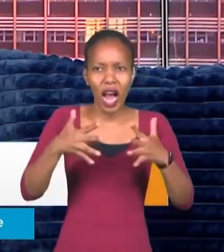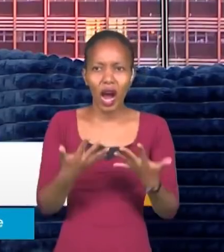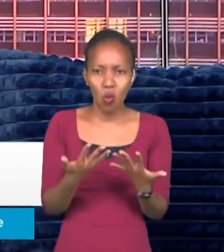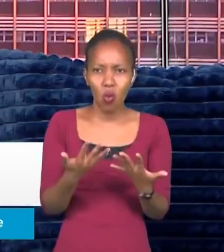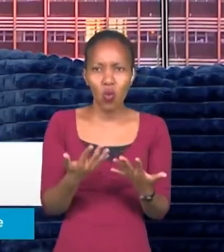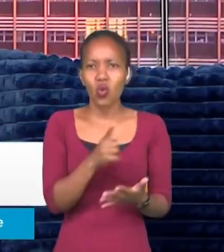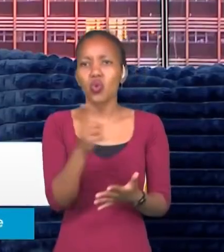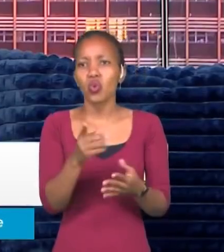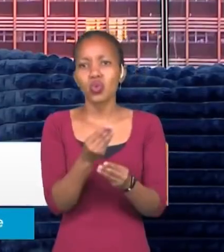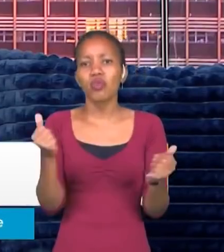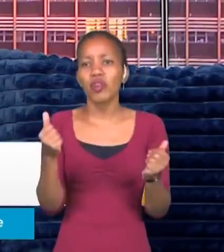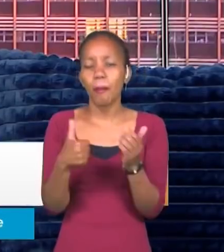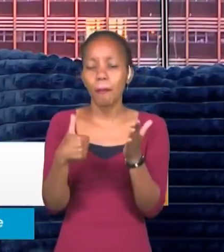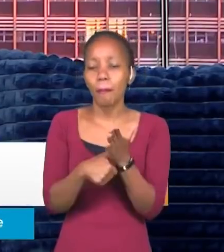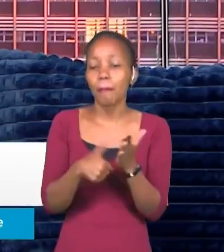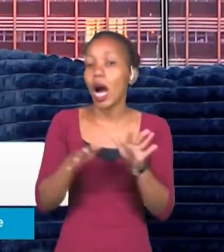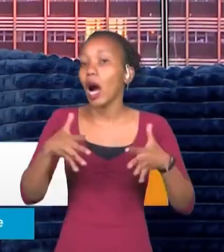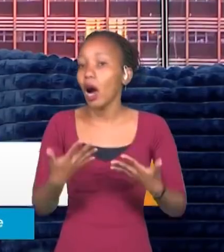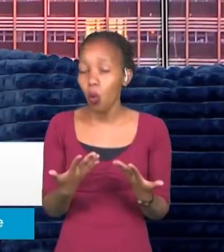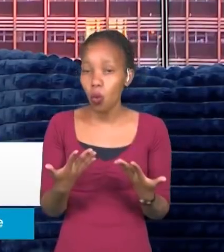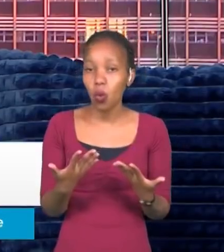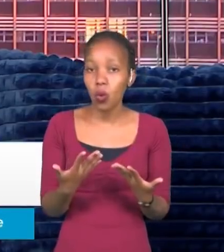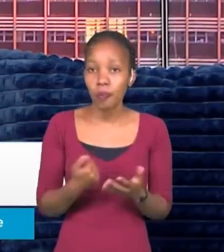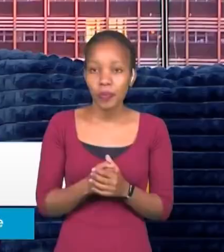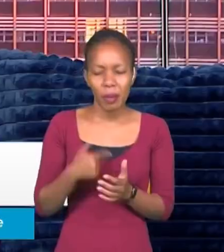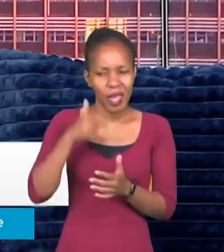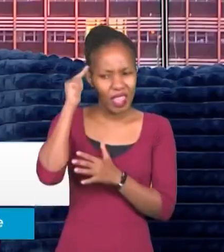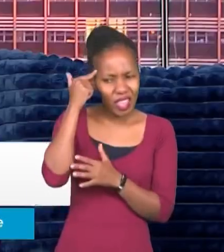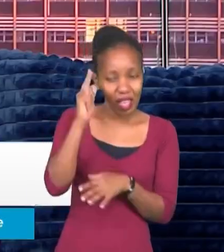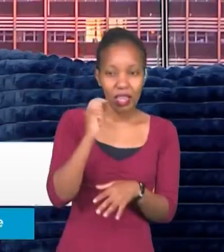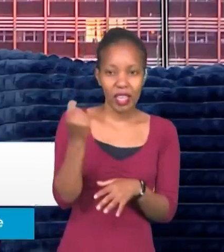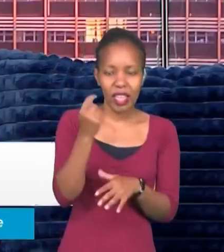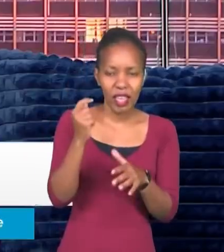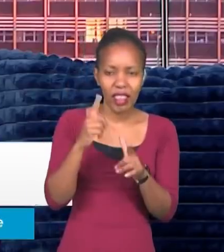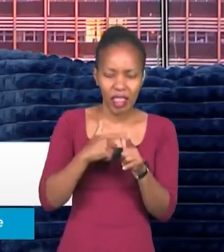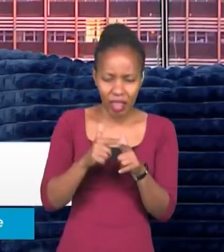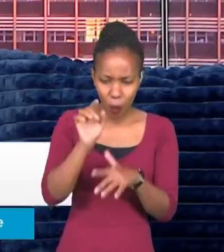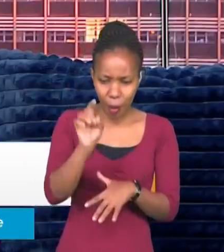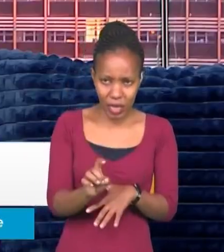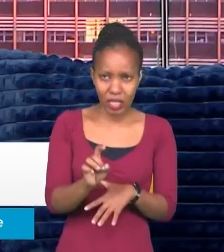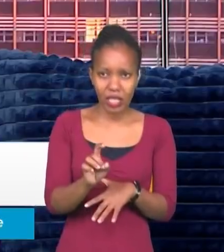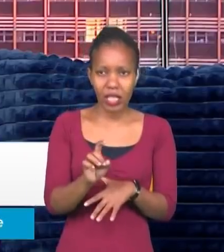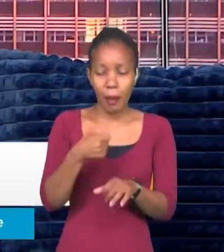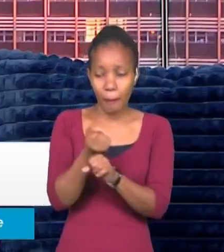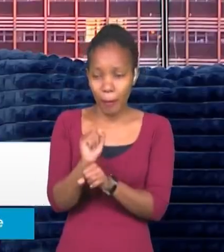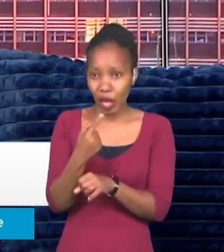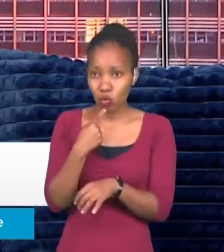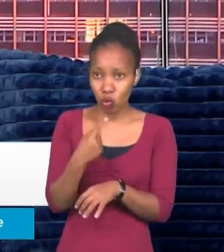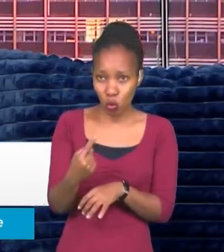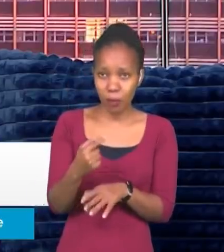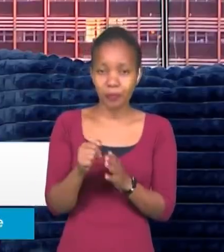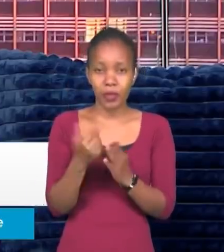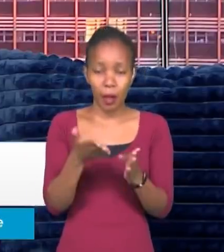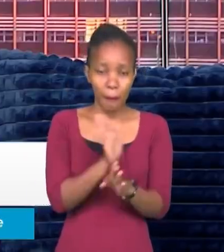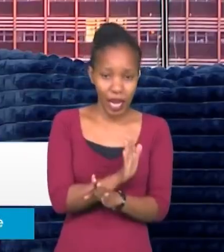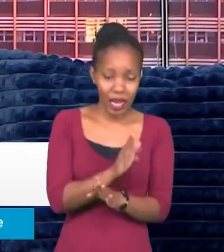how do you tackle your problems? Yeah. How do you unwind? Yeah. So I think in Kenya, we really need to ensure that we bring back the